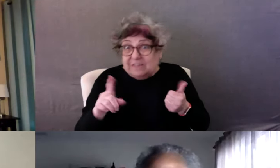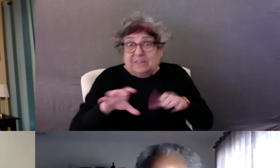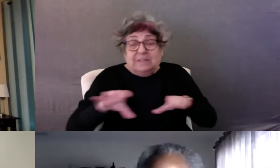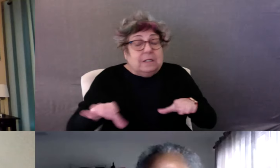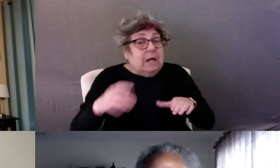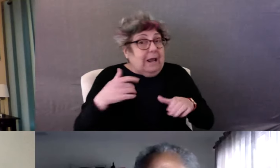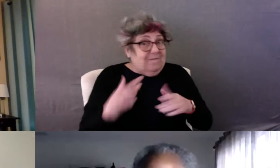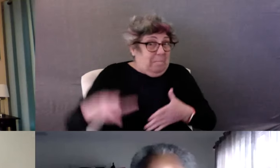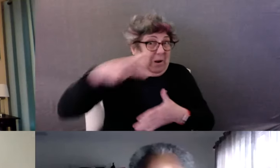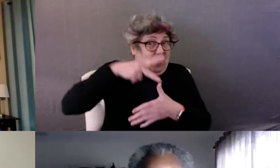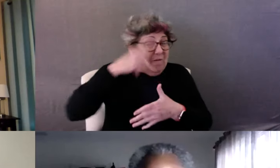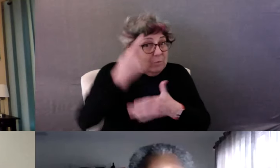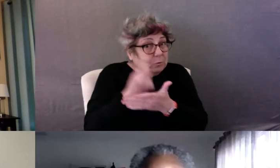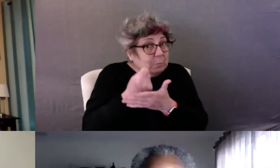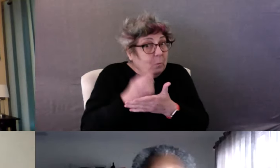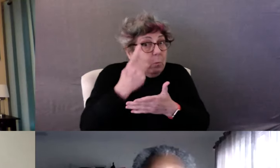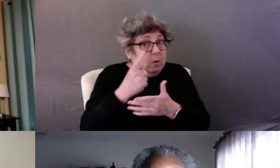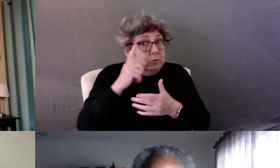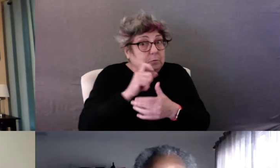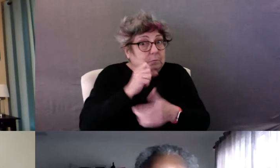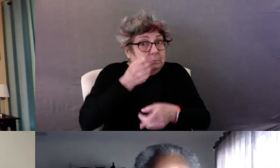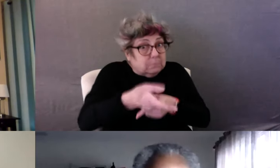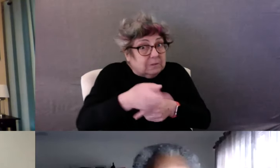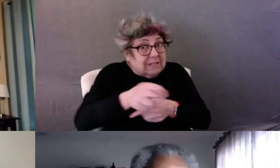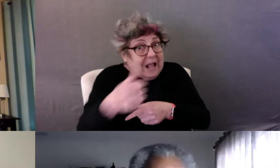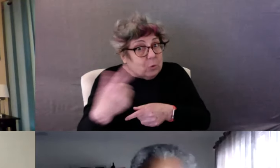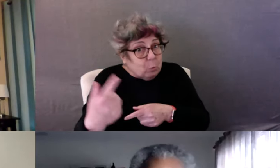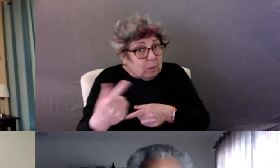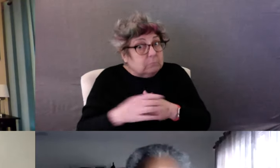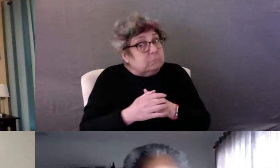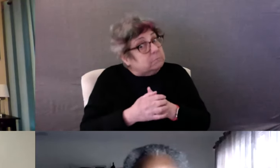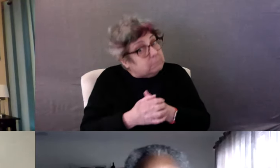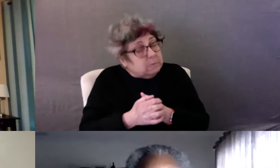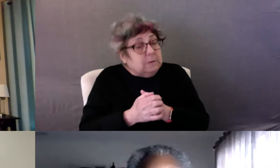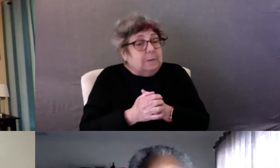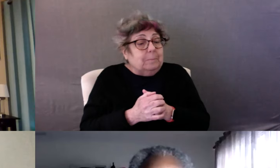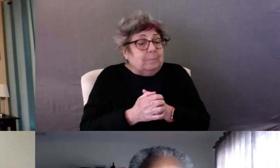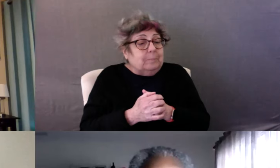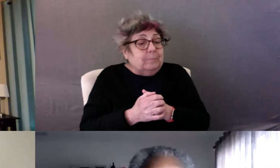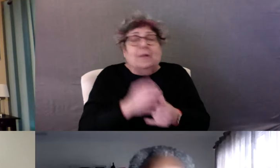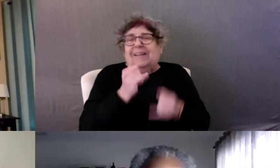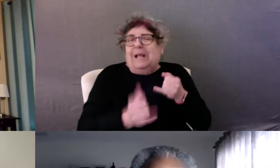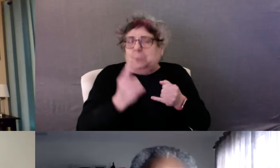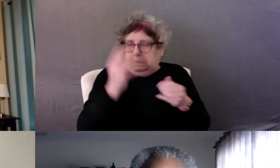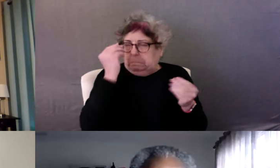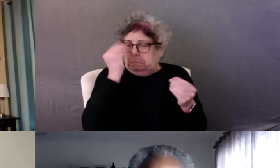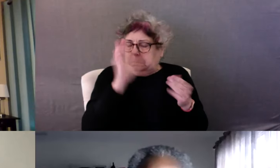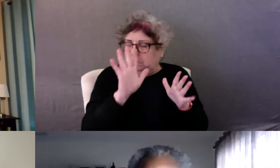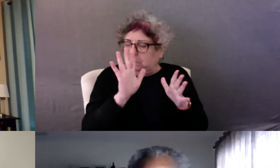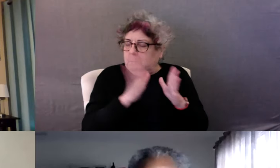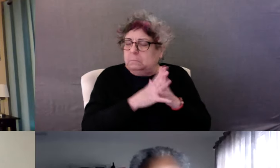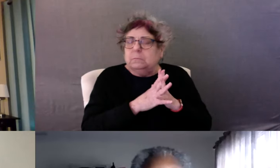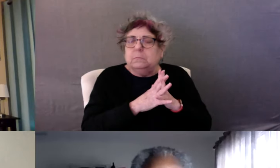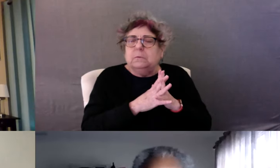one take precedence over the other? And then a last one was just an afterthought. What is